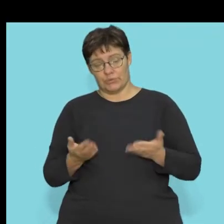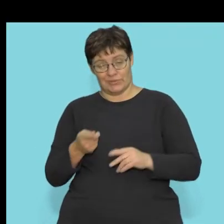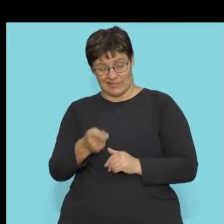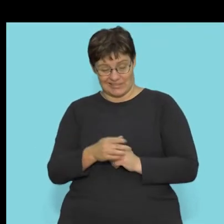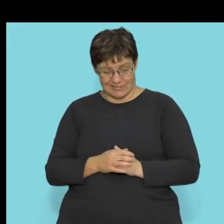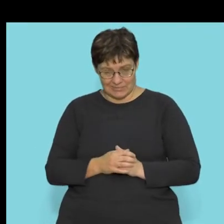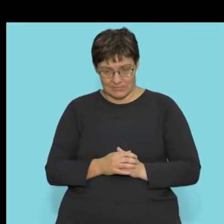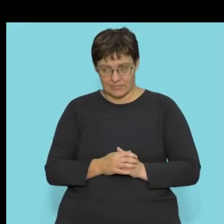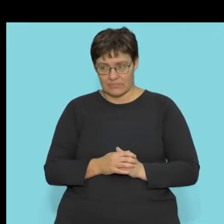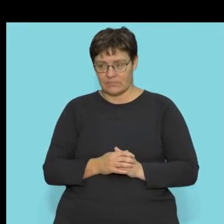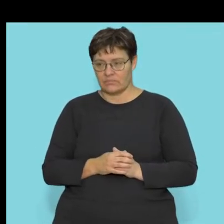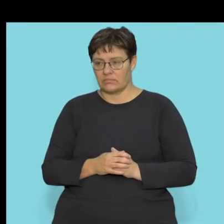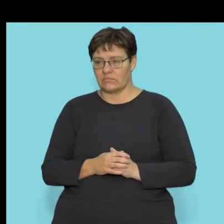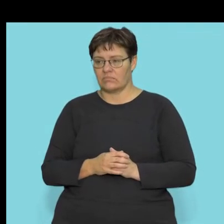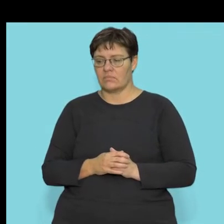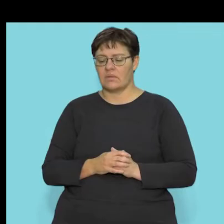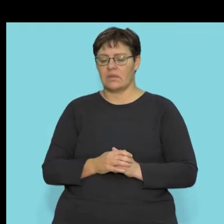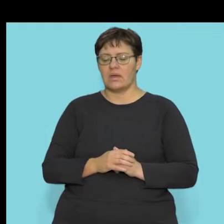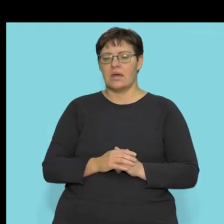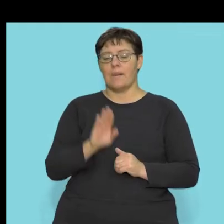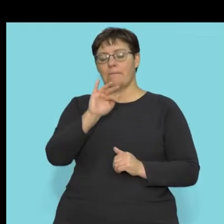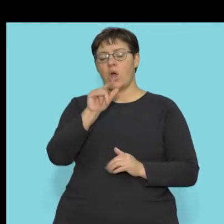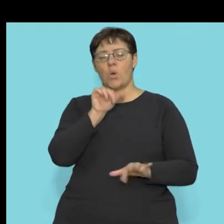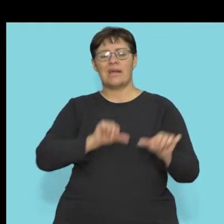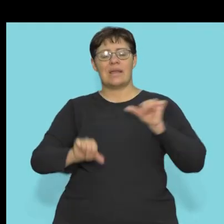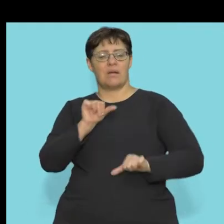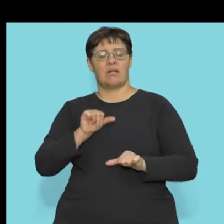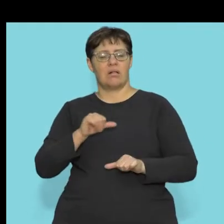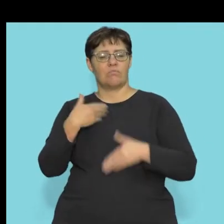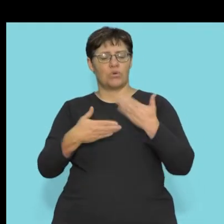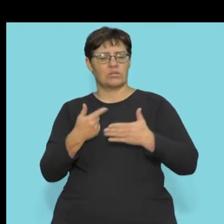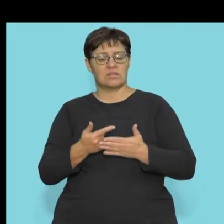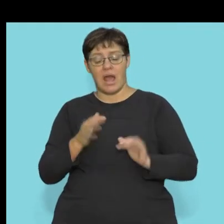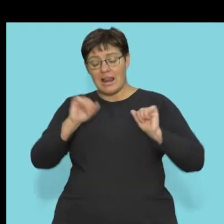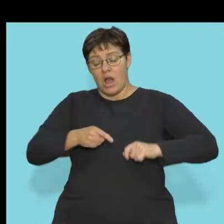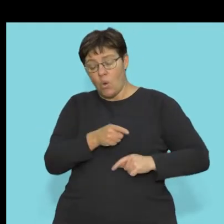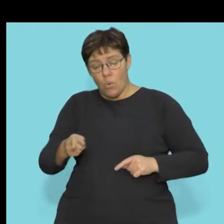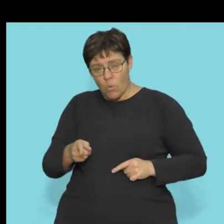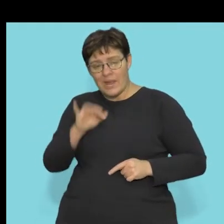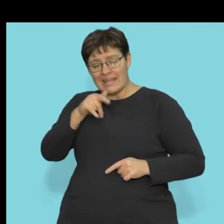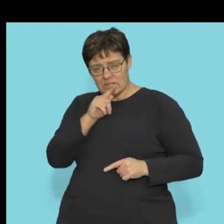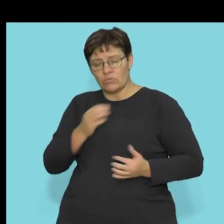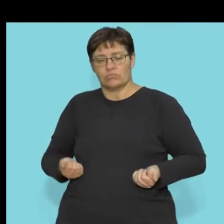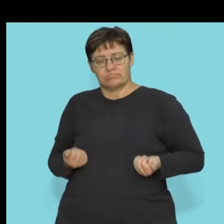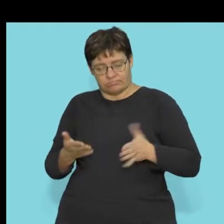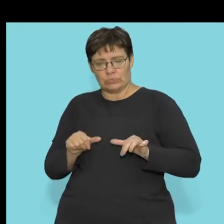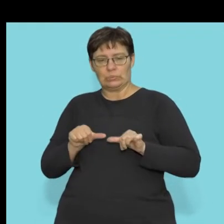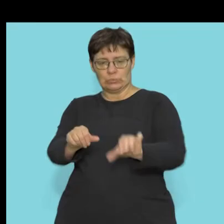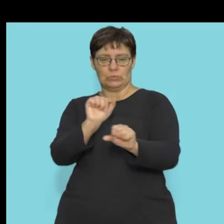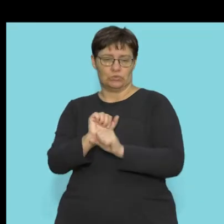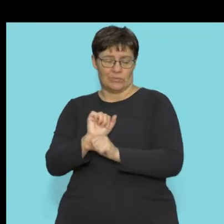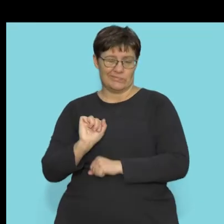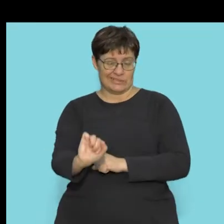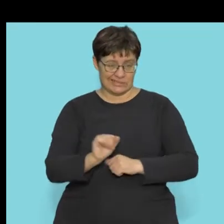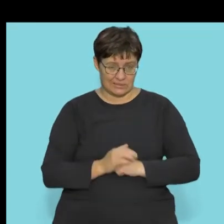the carbon dioxide being produced by yeast. Which biochemical process allows the yeast cells to perform its